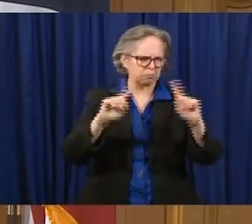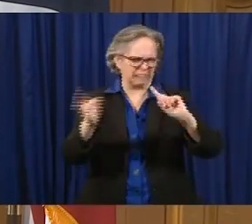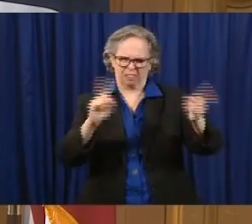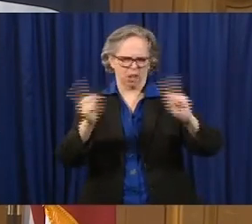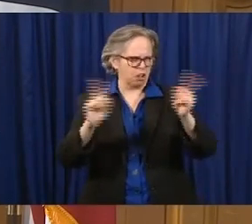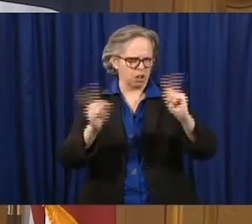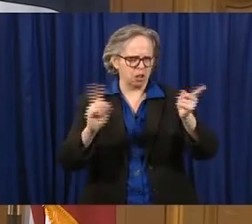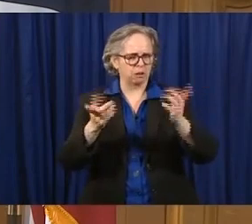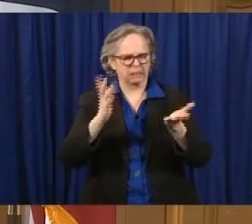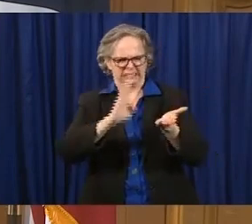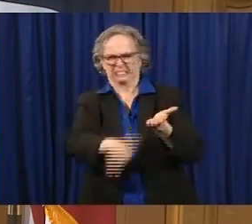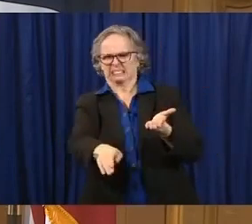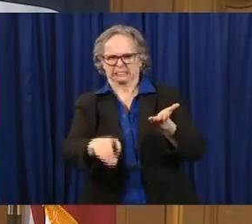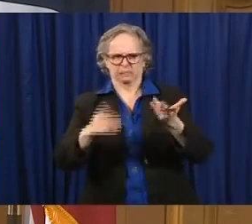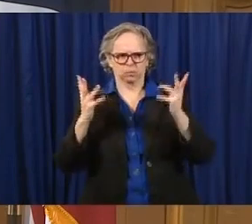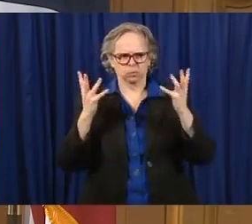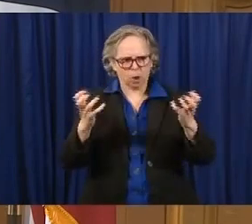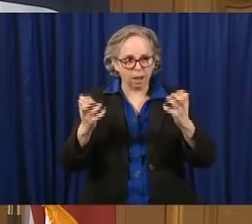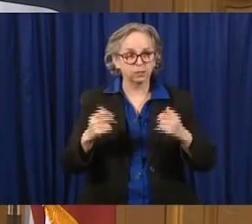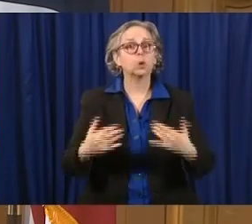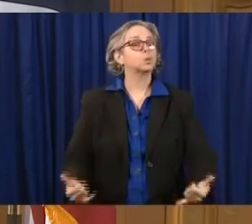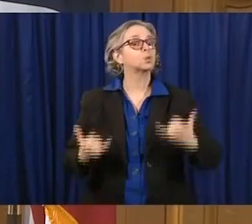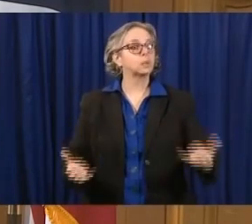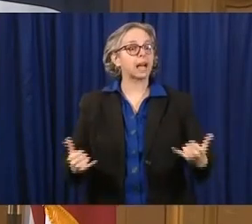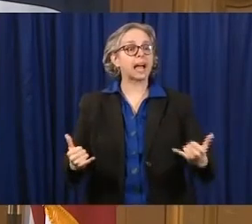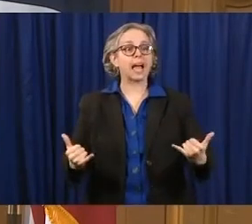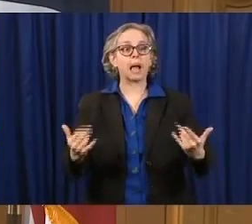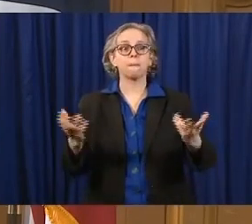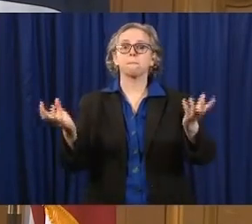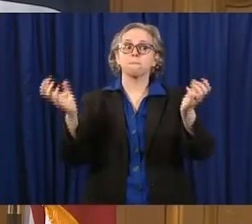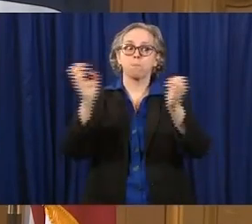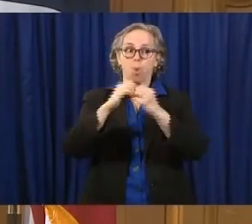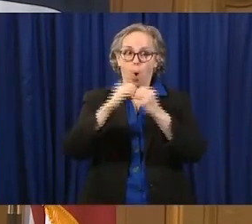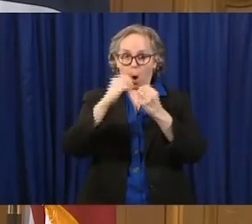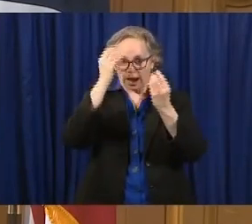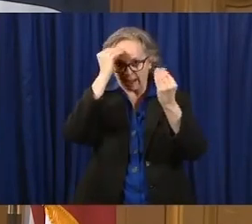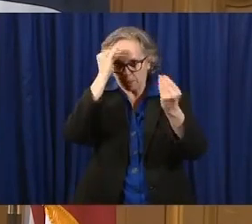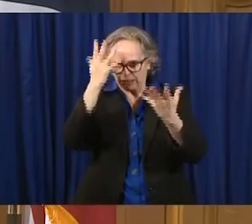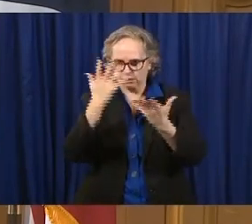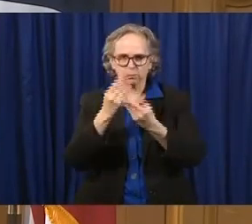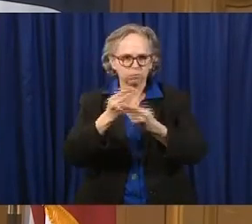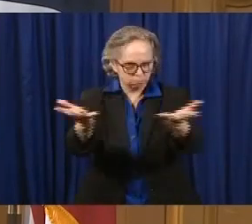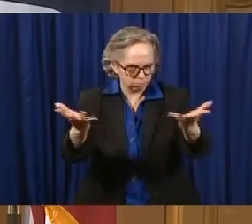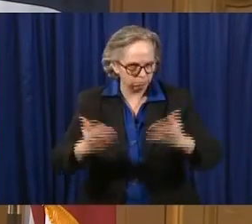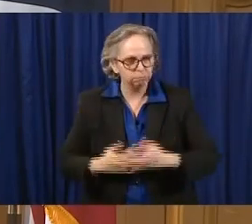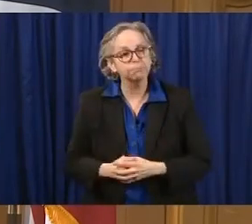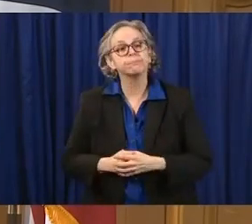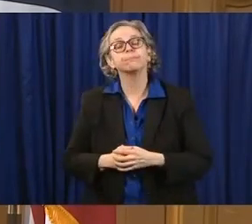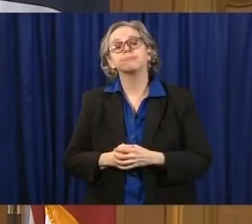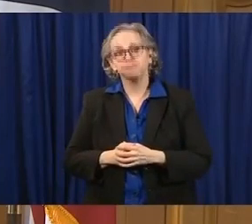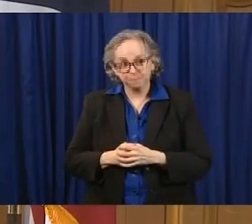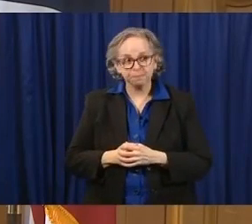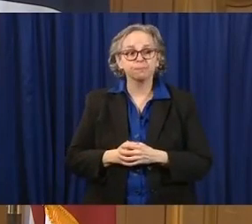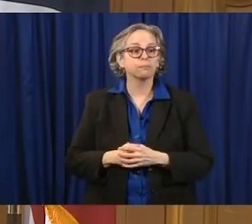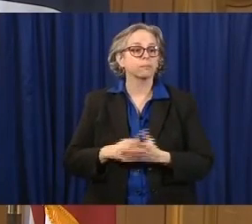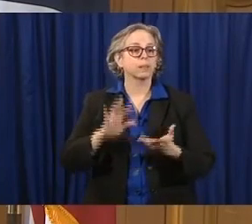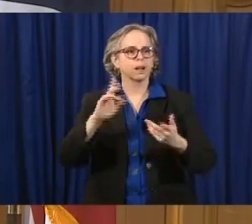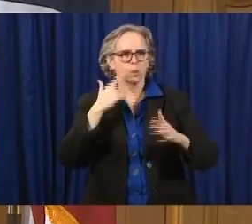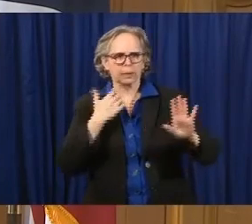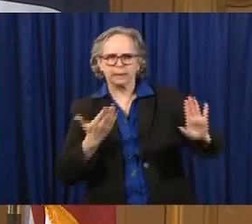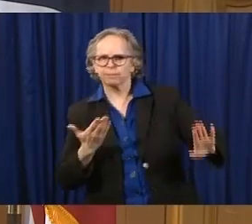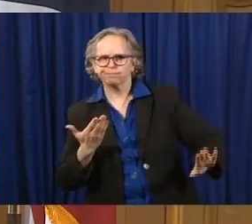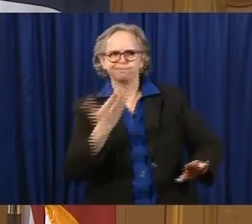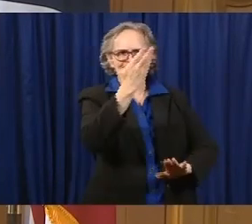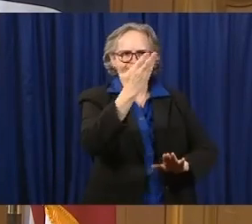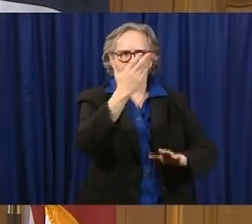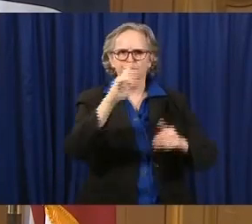we are going another step. Our administration is submitting its first waiver application to the federal government,